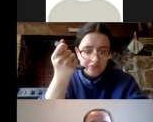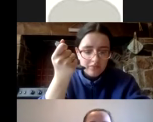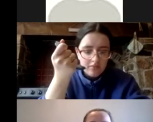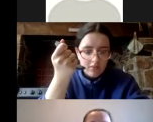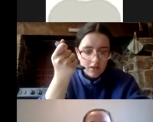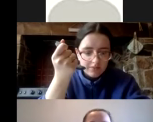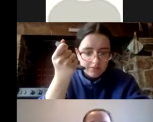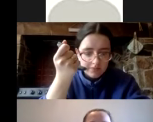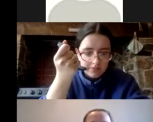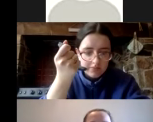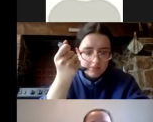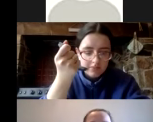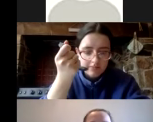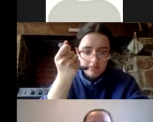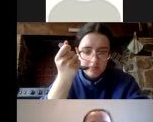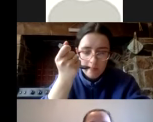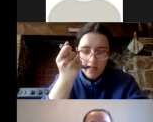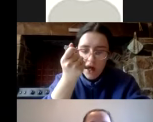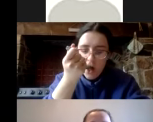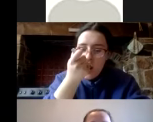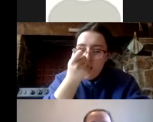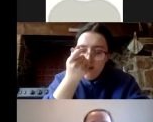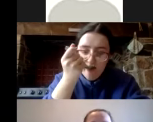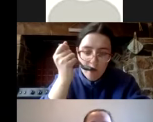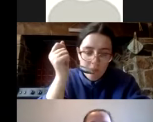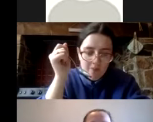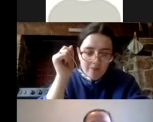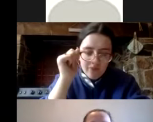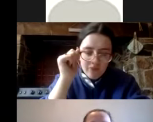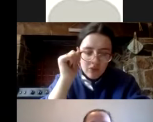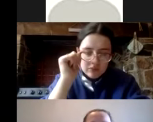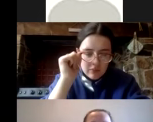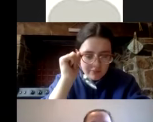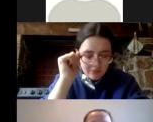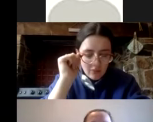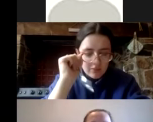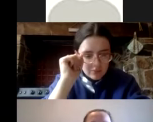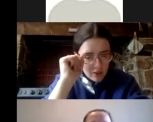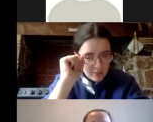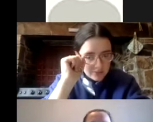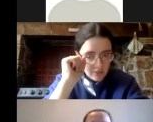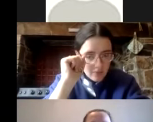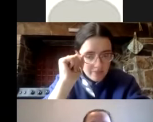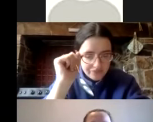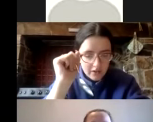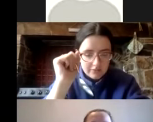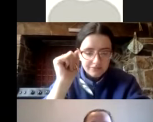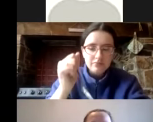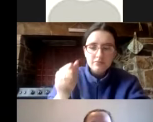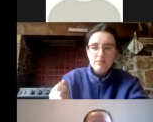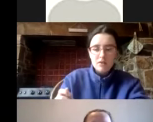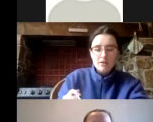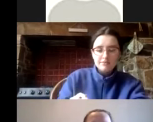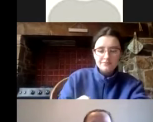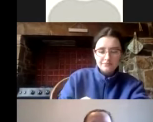Yeah, many of you, well, you're all very young, so maybe you don't, some of you will remember Nelson Mandela and